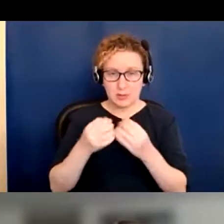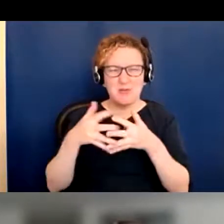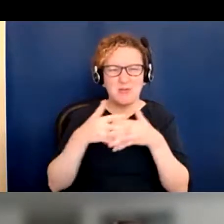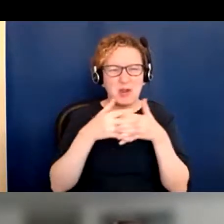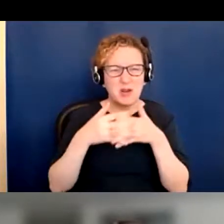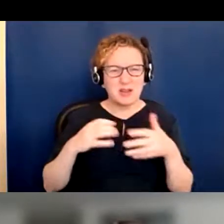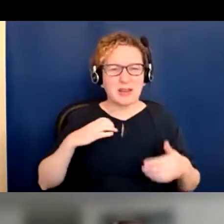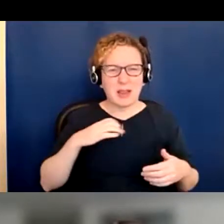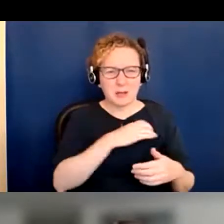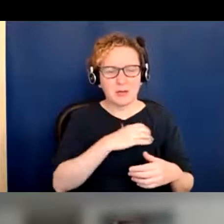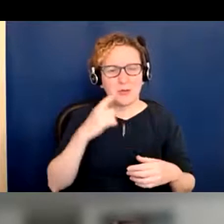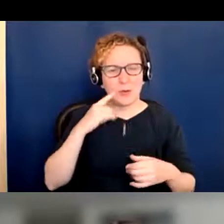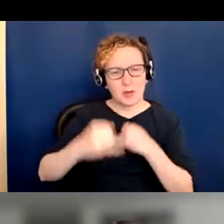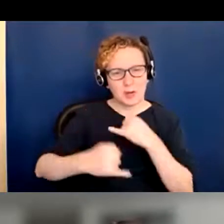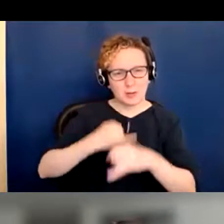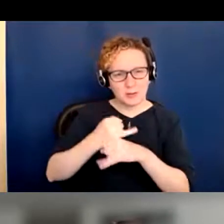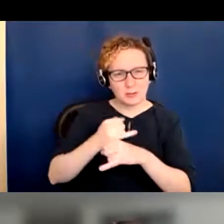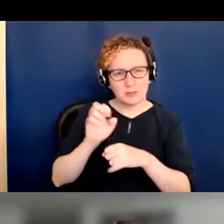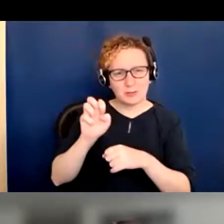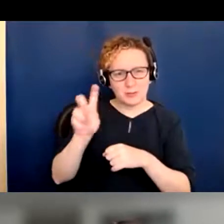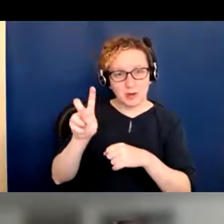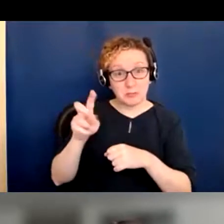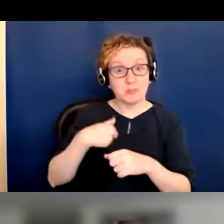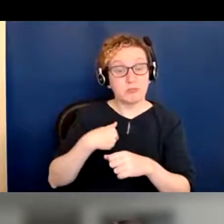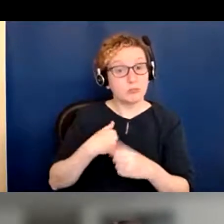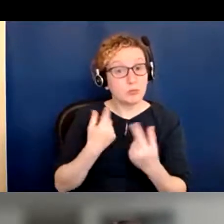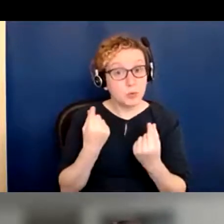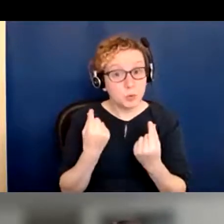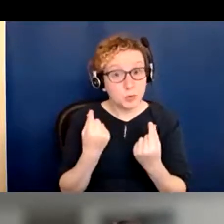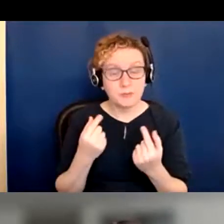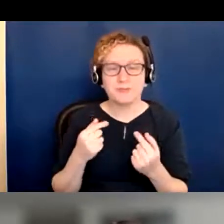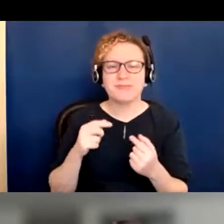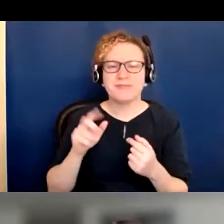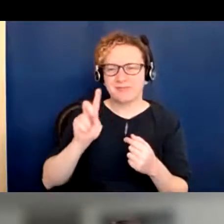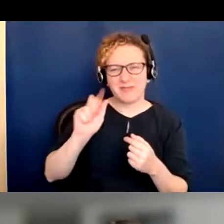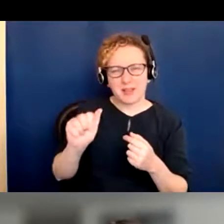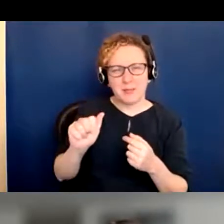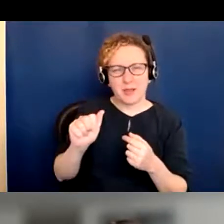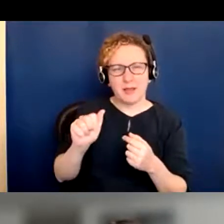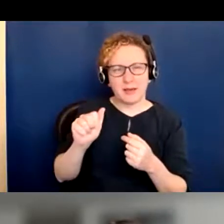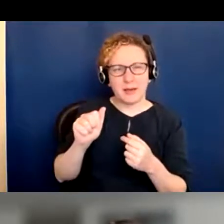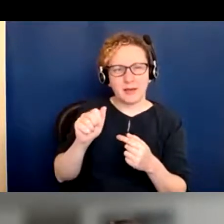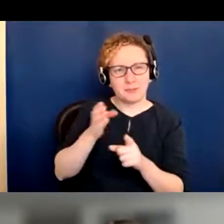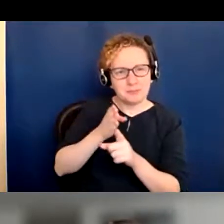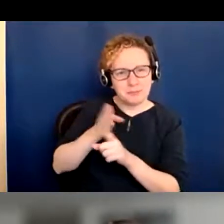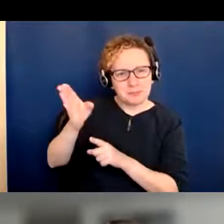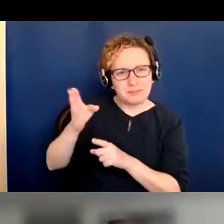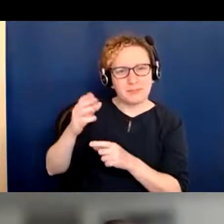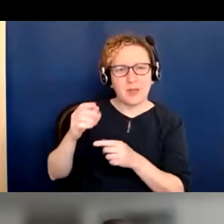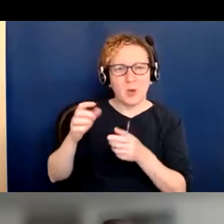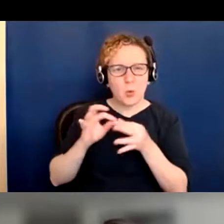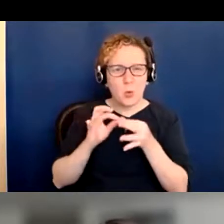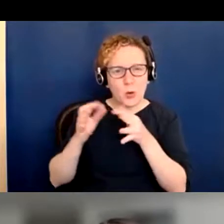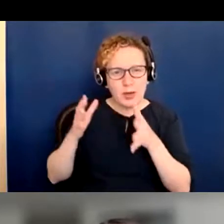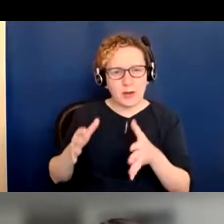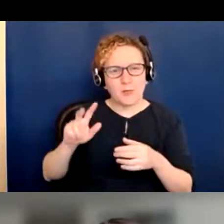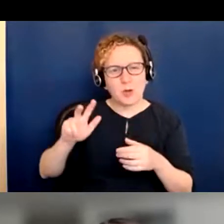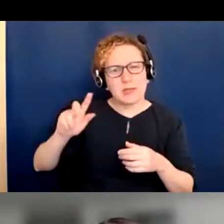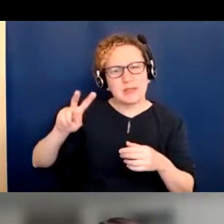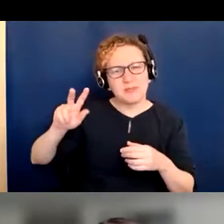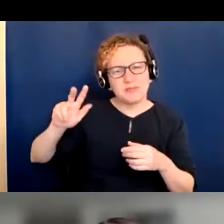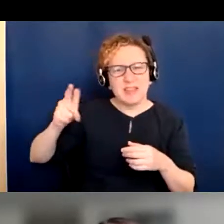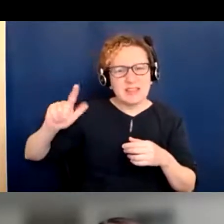Education, and I work as the Disability Component Coordinator for secondary schools programs, specifically